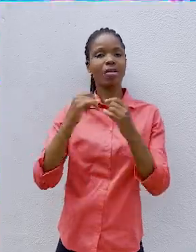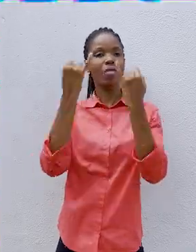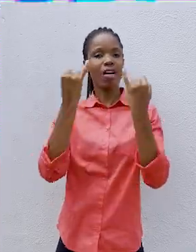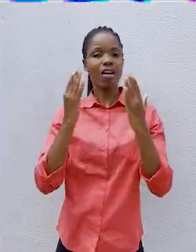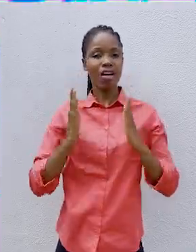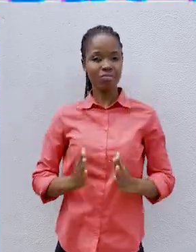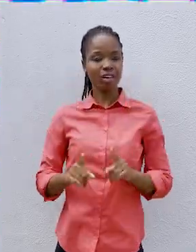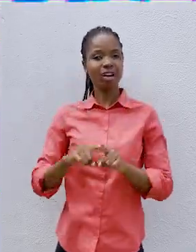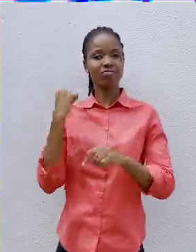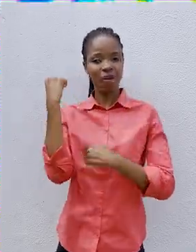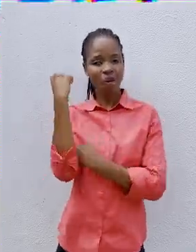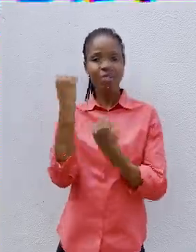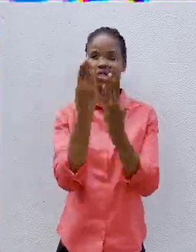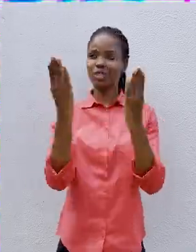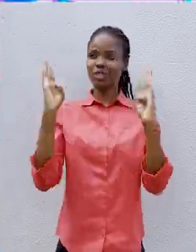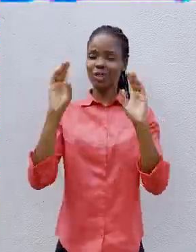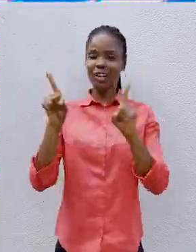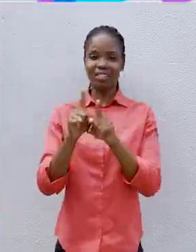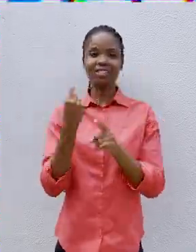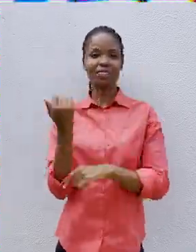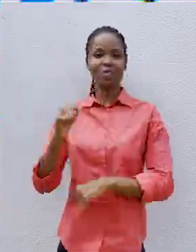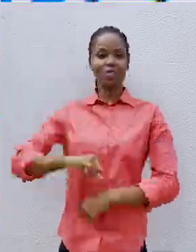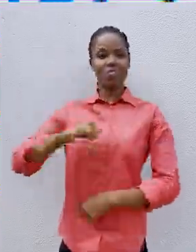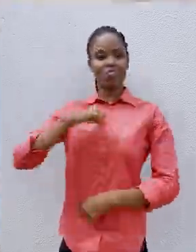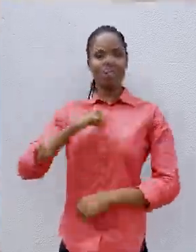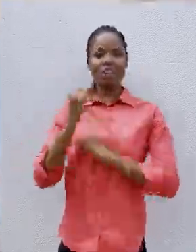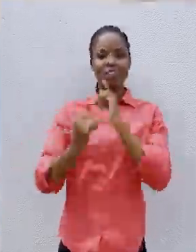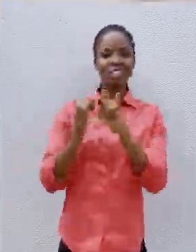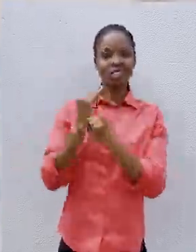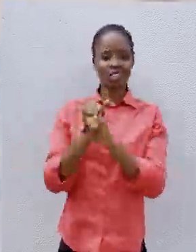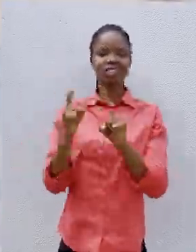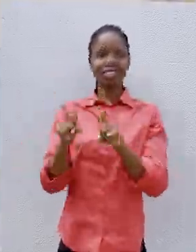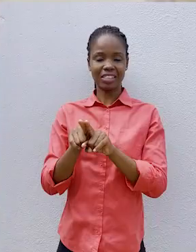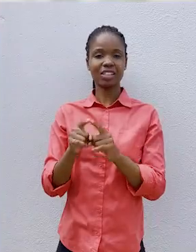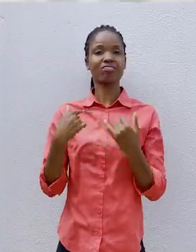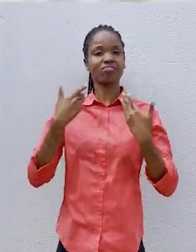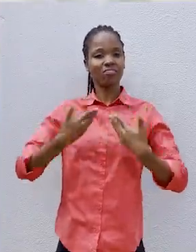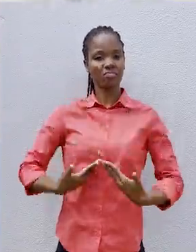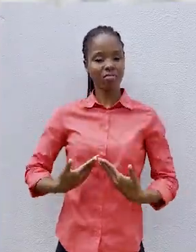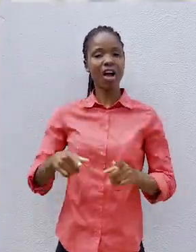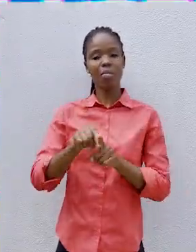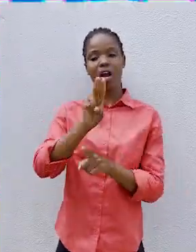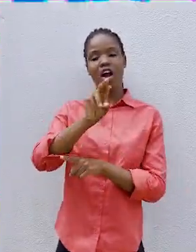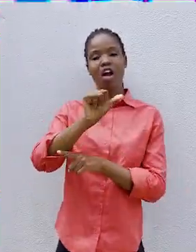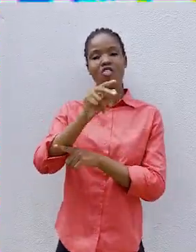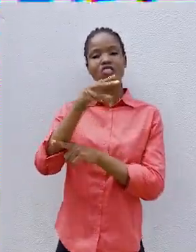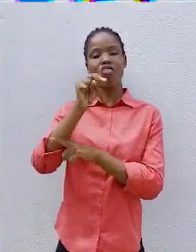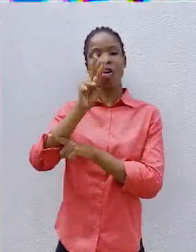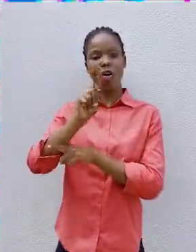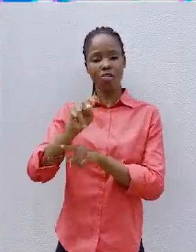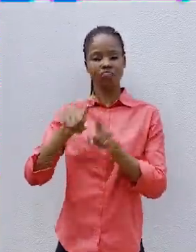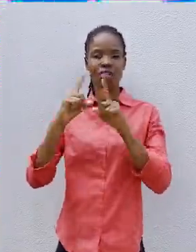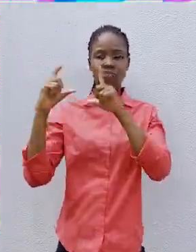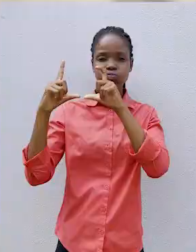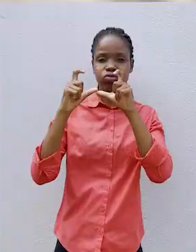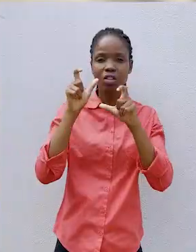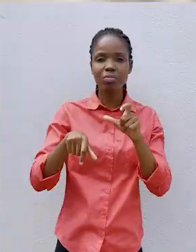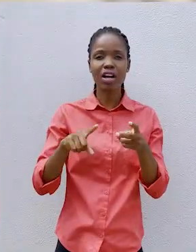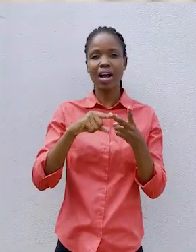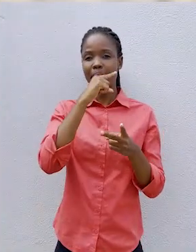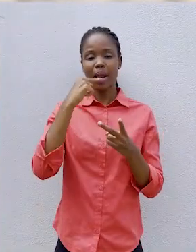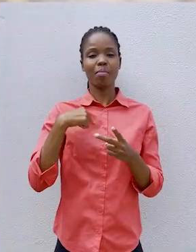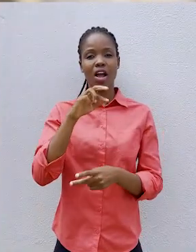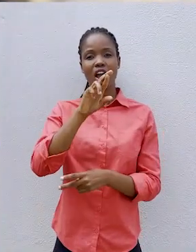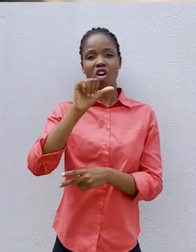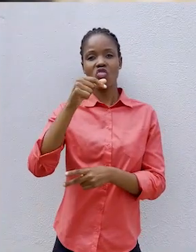am an artist, and we're standing in my studio at Pratt Institute during my MFA. I am Vaughn. I'm a photographer here in New York. My name is